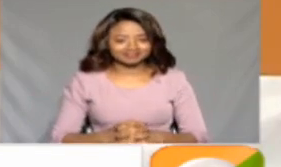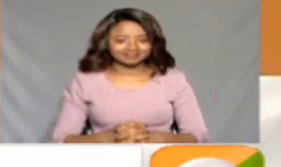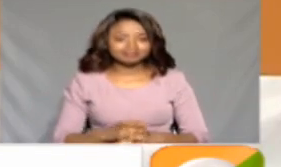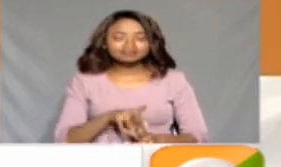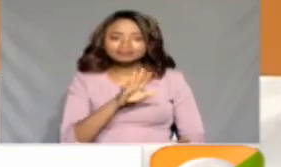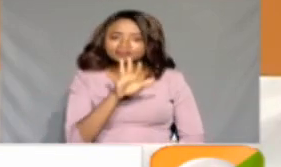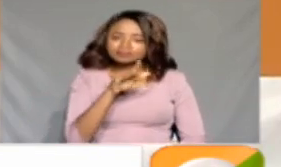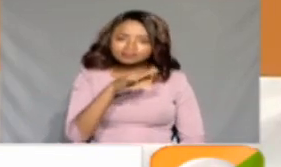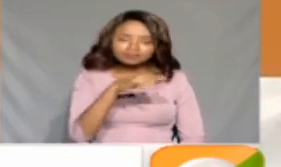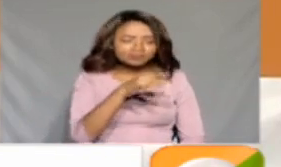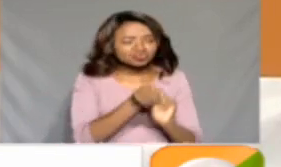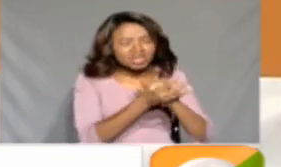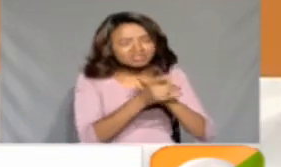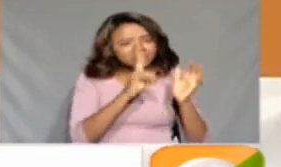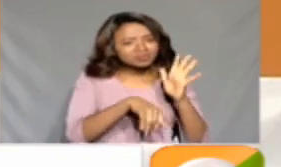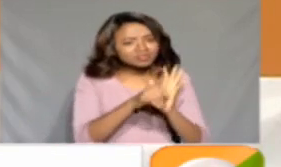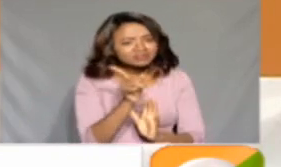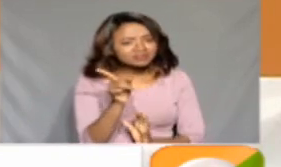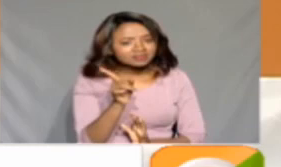How do you explain that? Well,